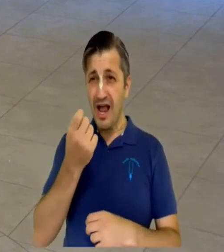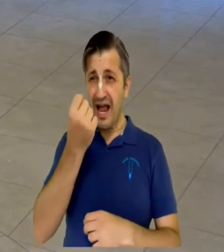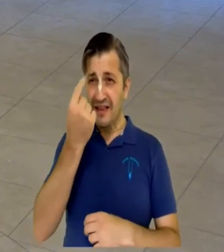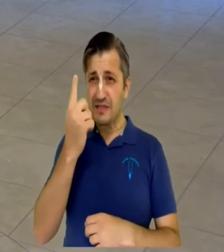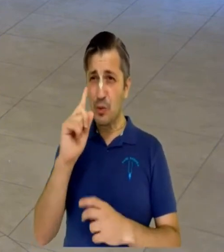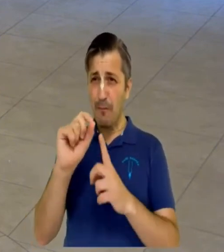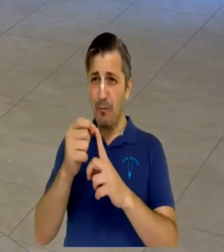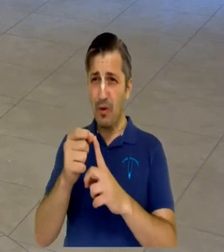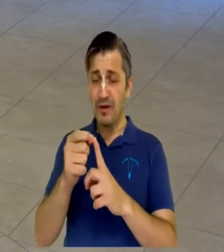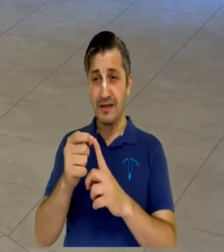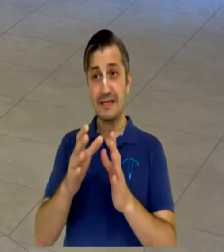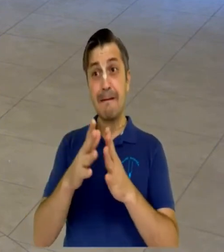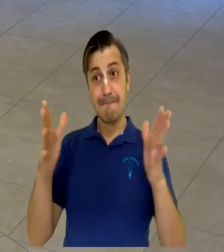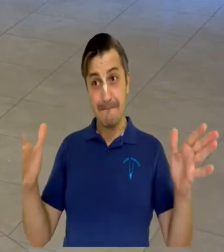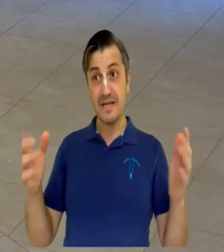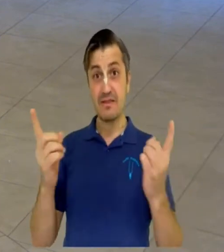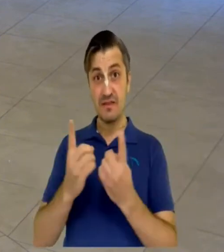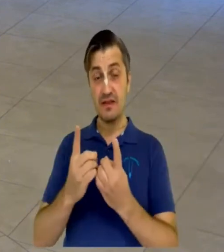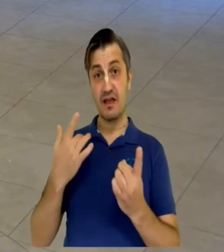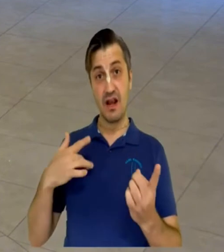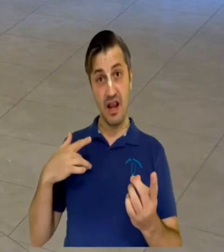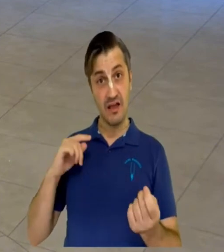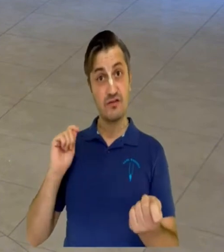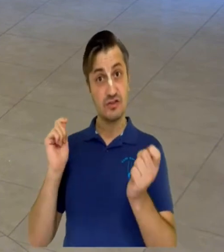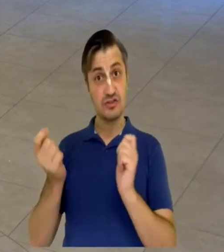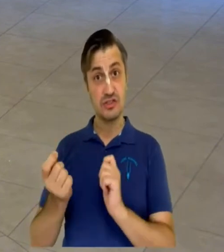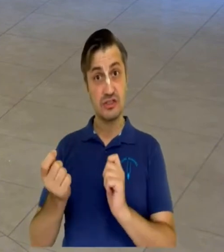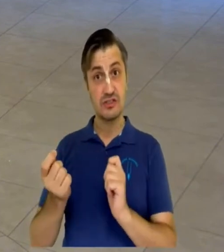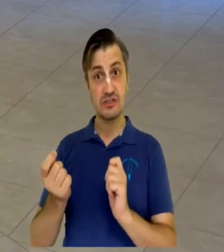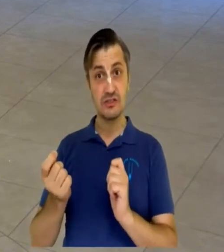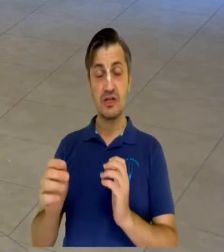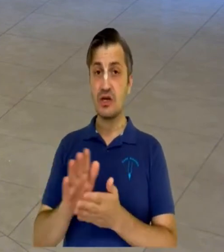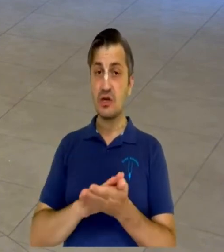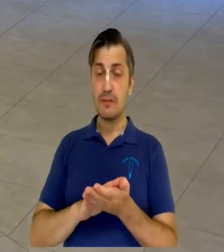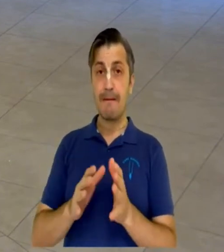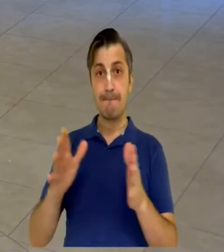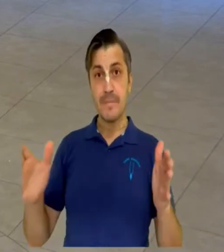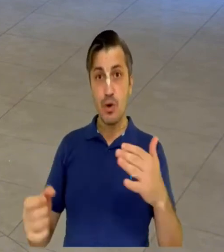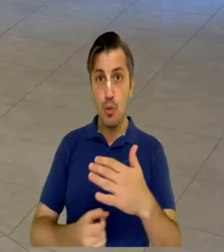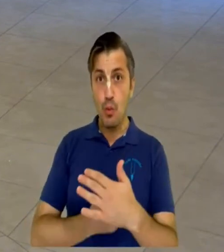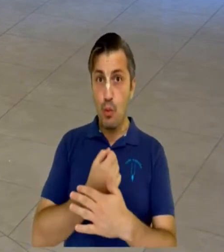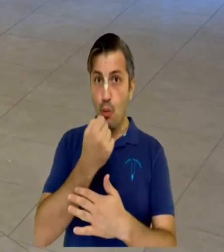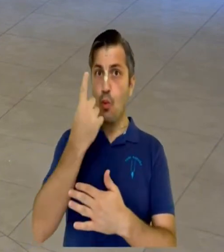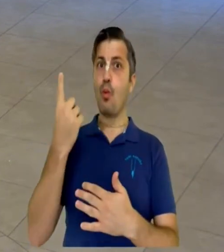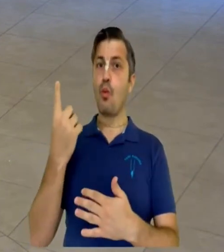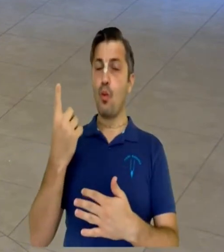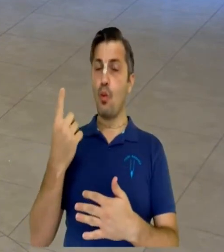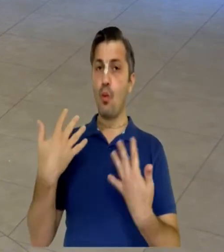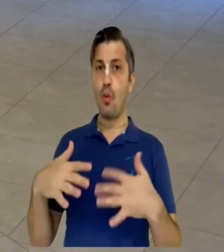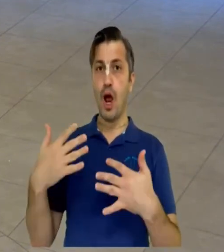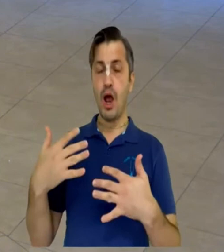is huge. Comparing to just like a huge realization, comparing to, because most of what we see,